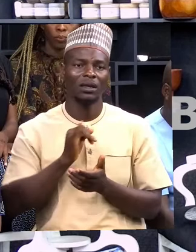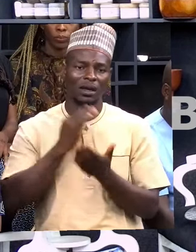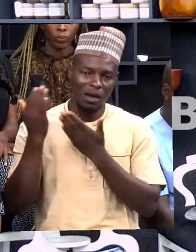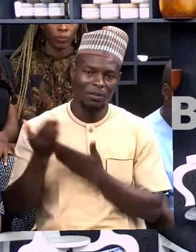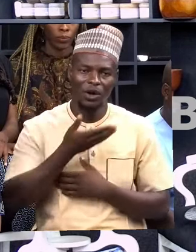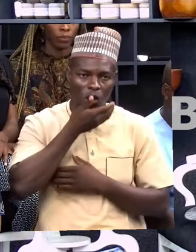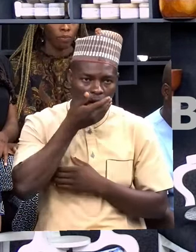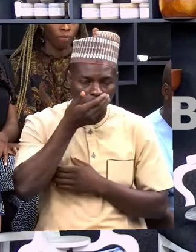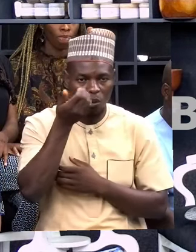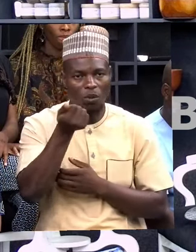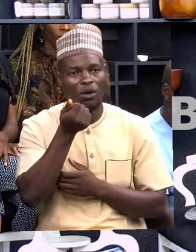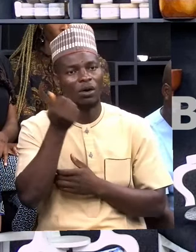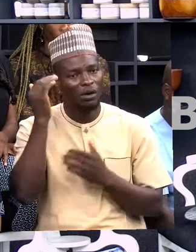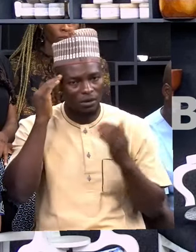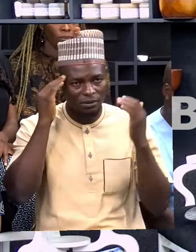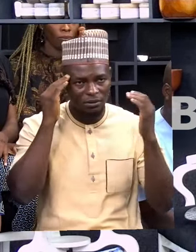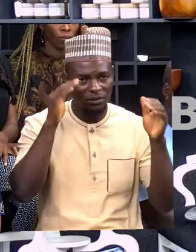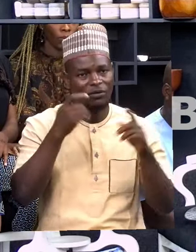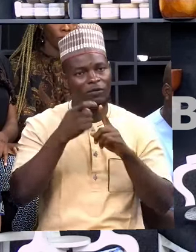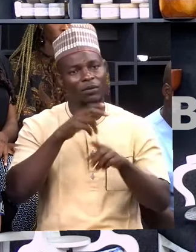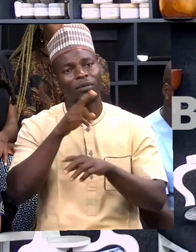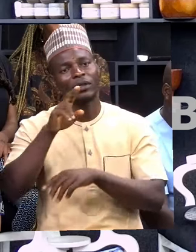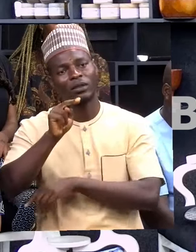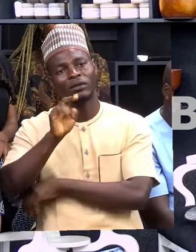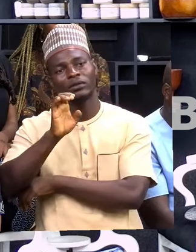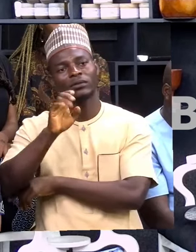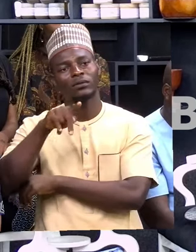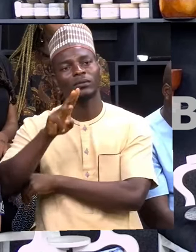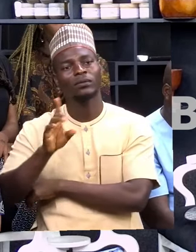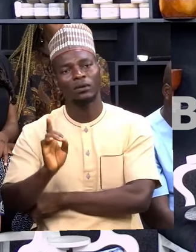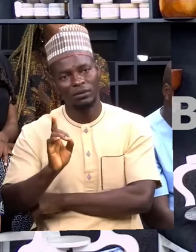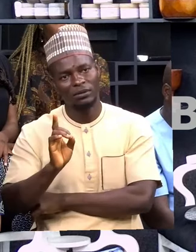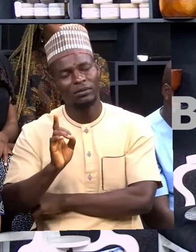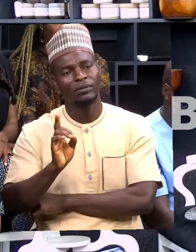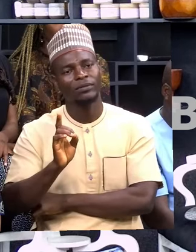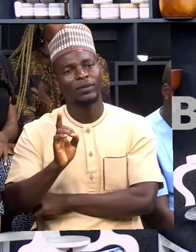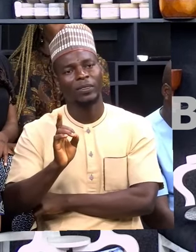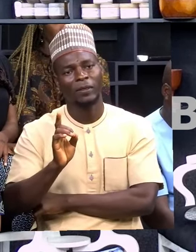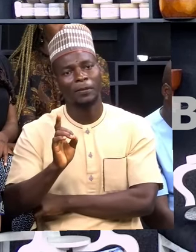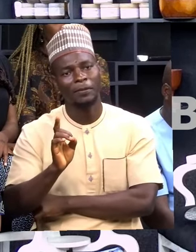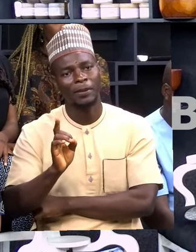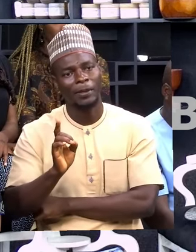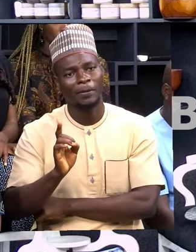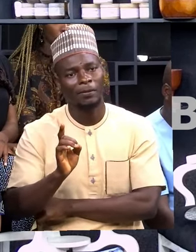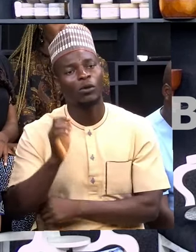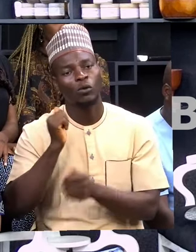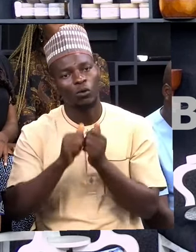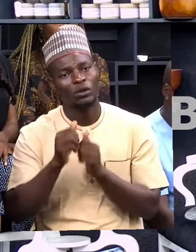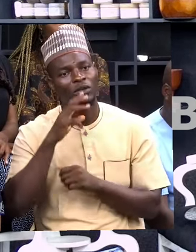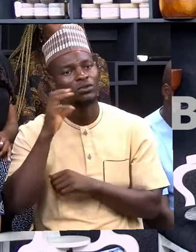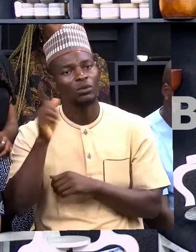bring warm compliments from the National Commission for Persons with Disabilities, NCPWD. Which